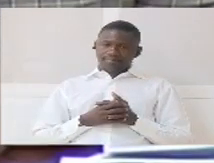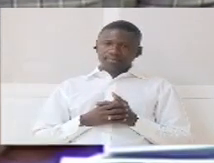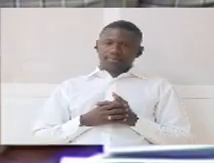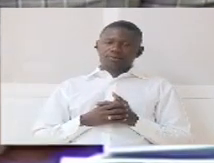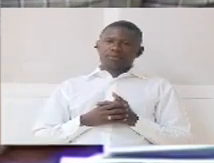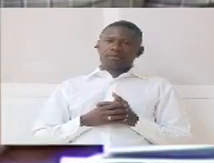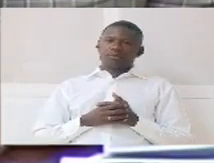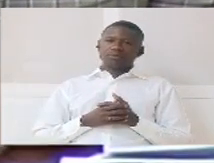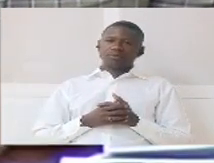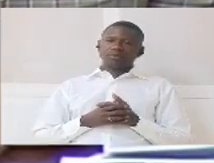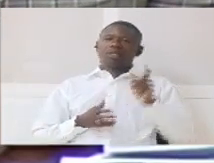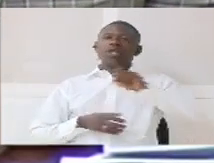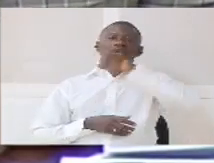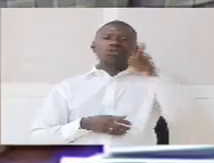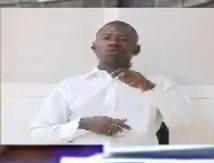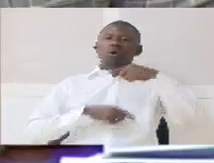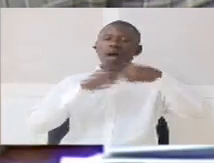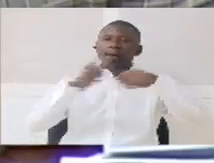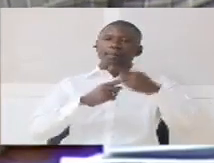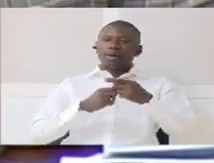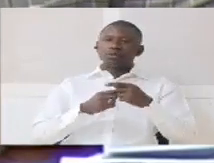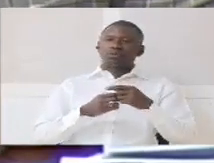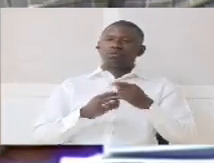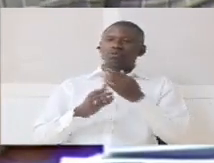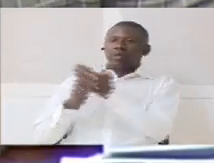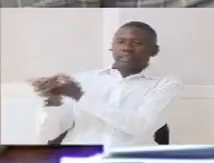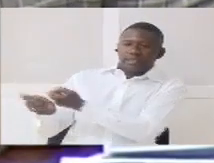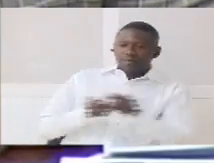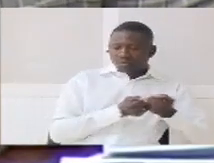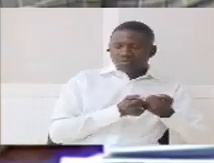Of removal of detainees from the prison.